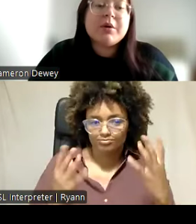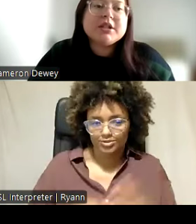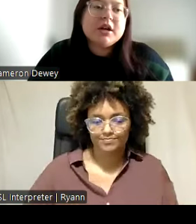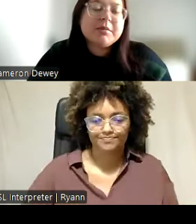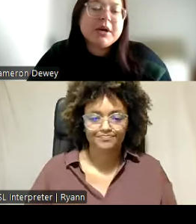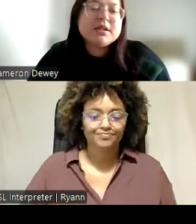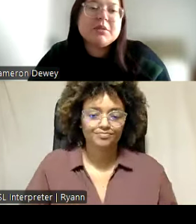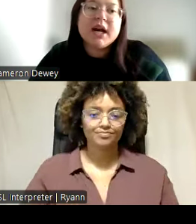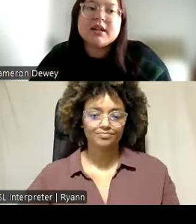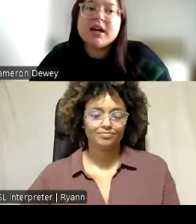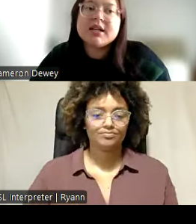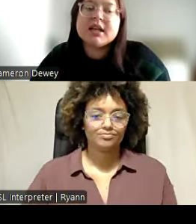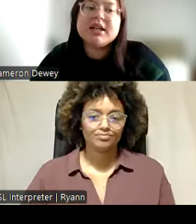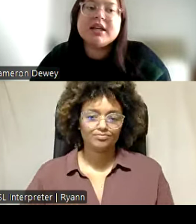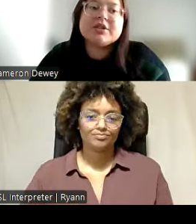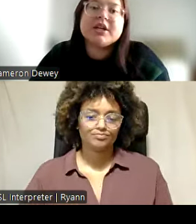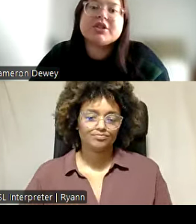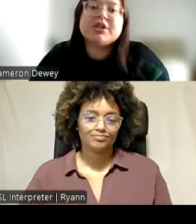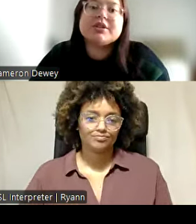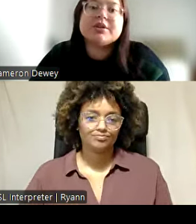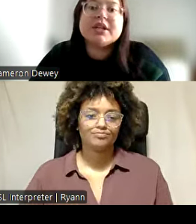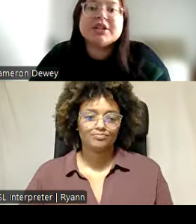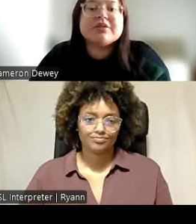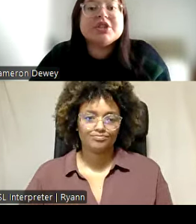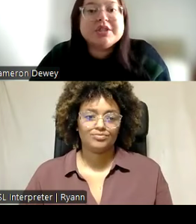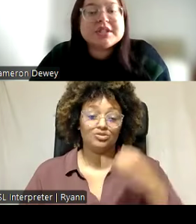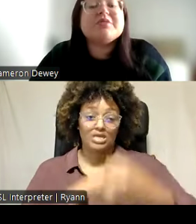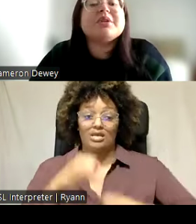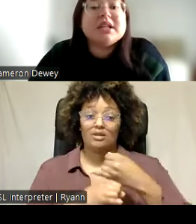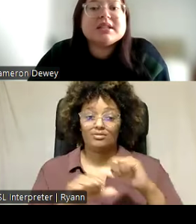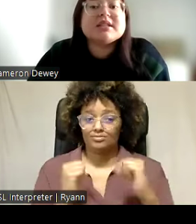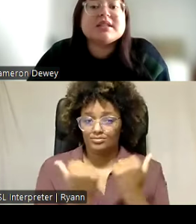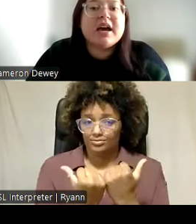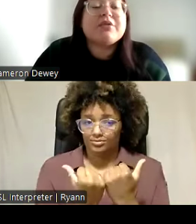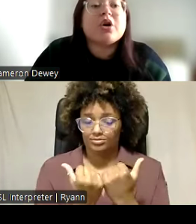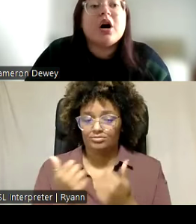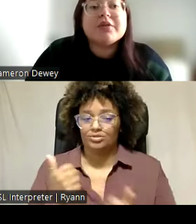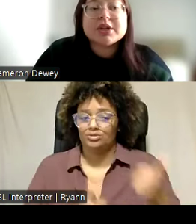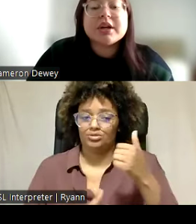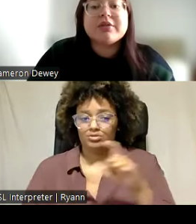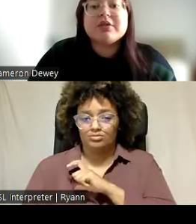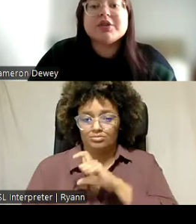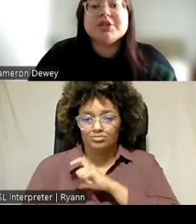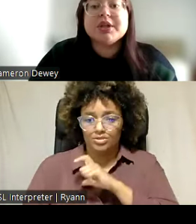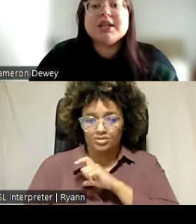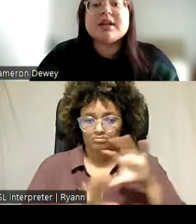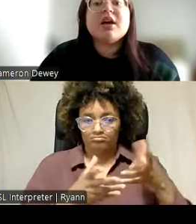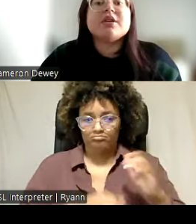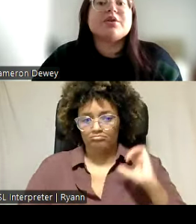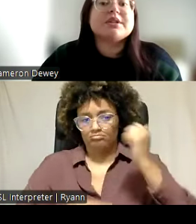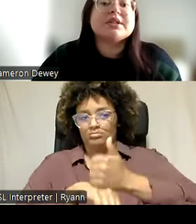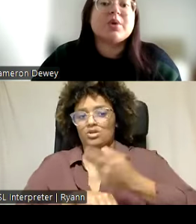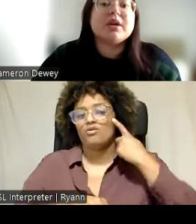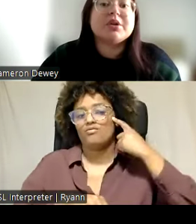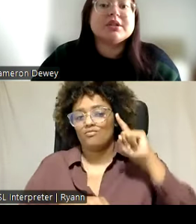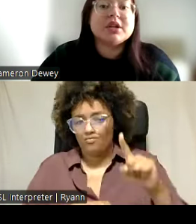So I want to talk about some guidelines that the International Association of Chiefs of Police set for officer-involved shootings.